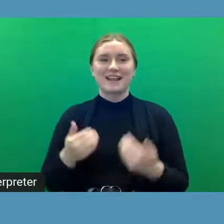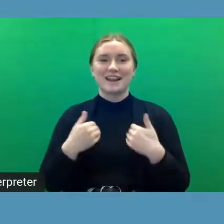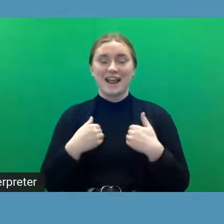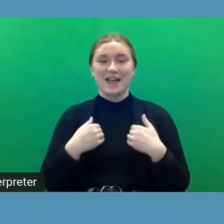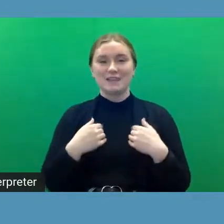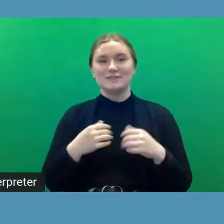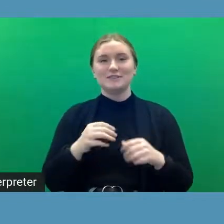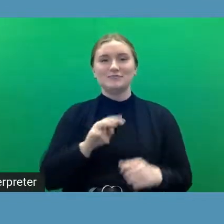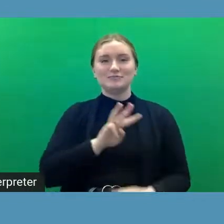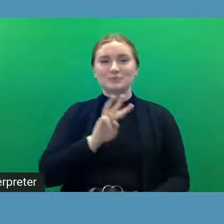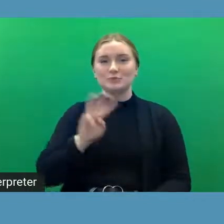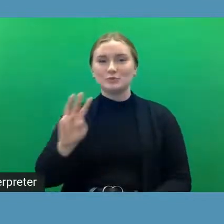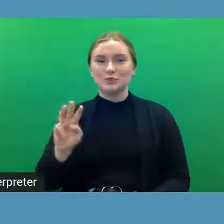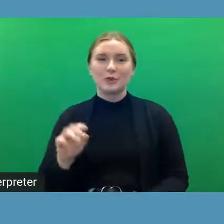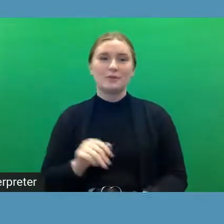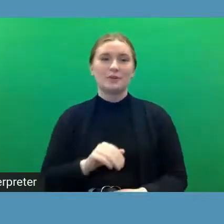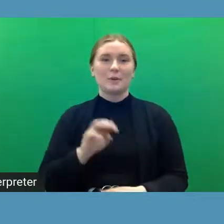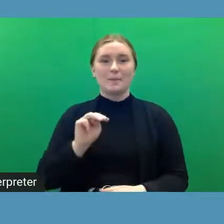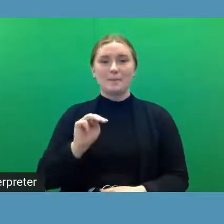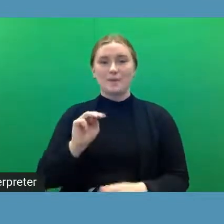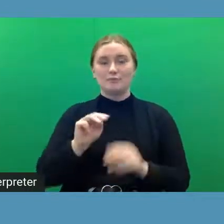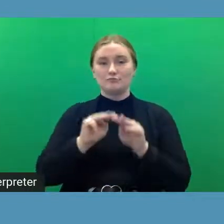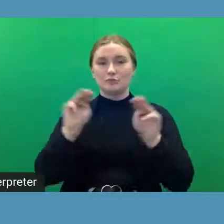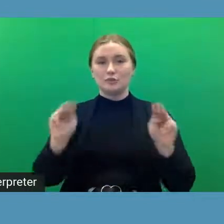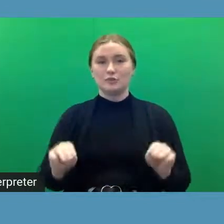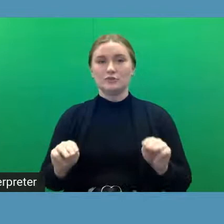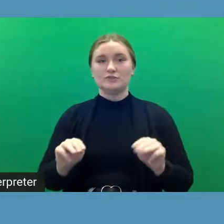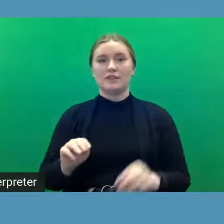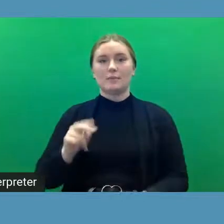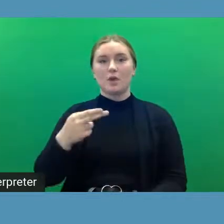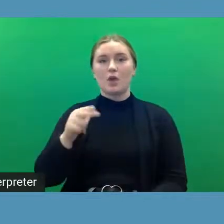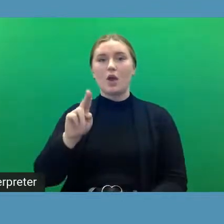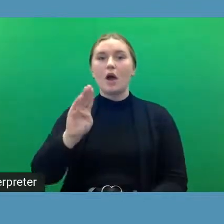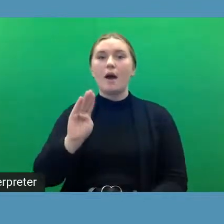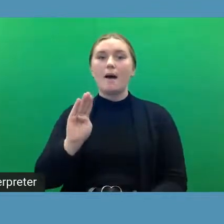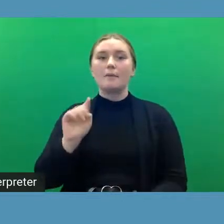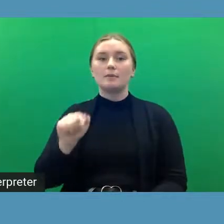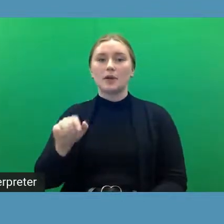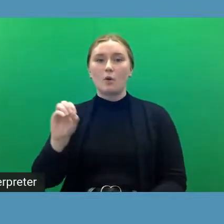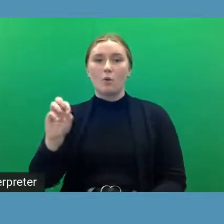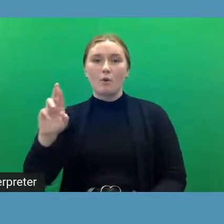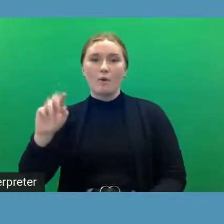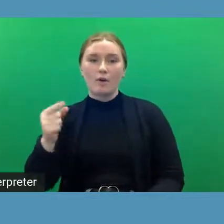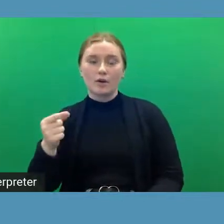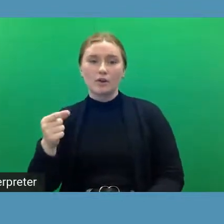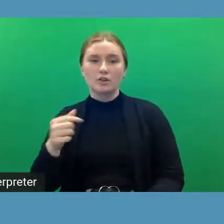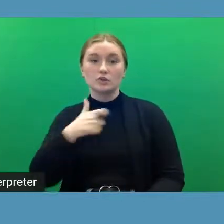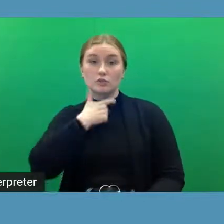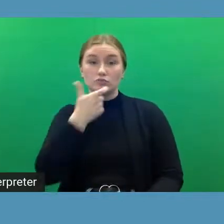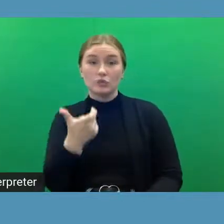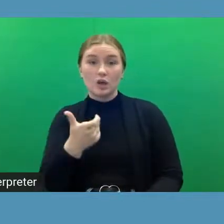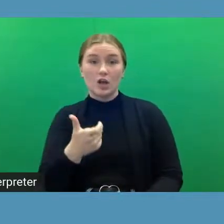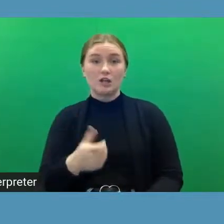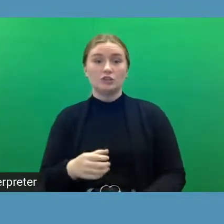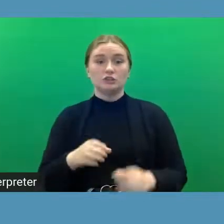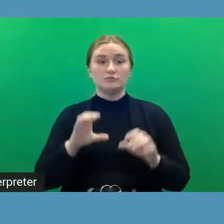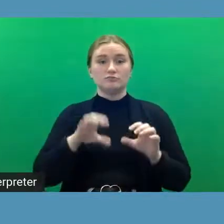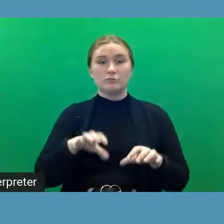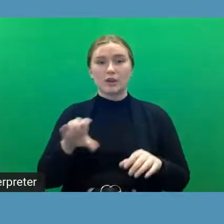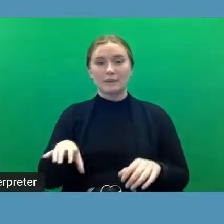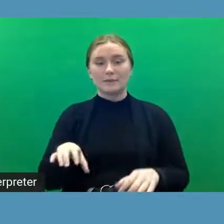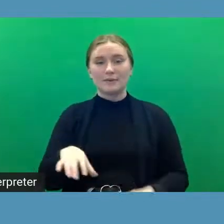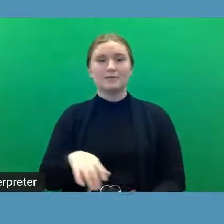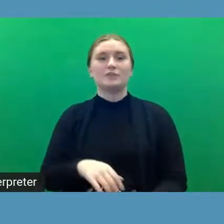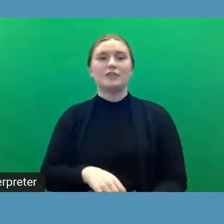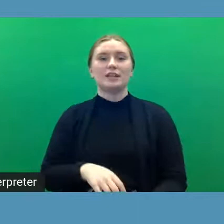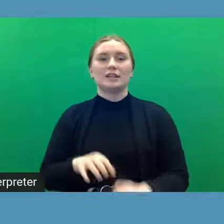museum-hub.org, you can have the best experience with this live program and be able to see all the captioning, chat, and